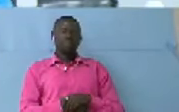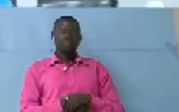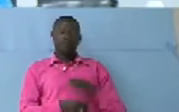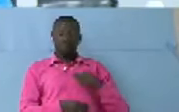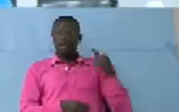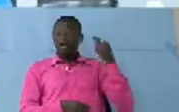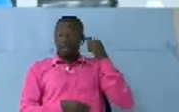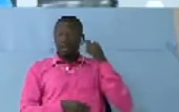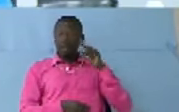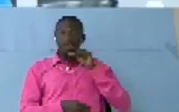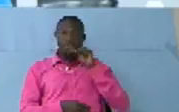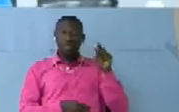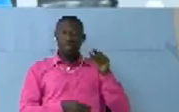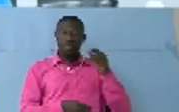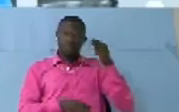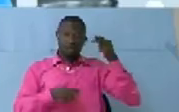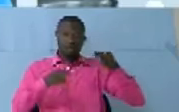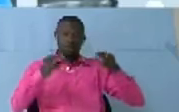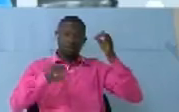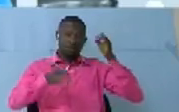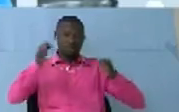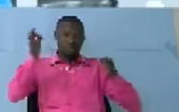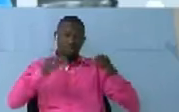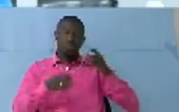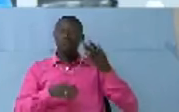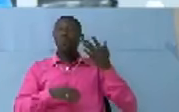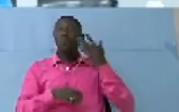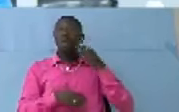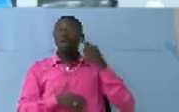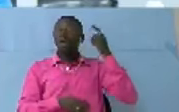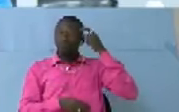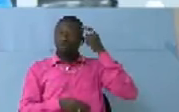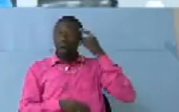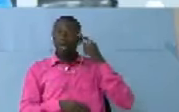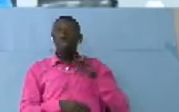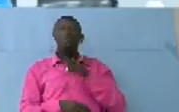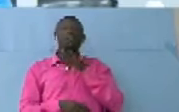I heard his name at the court, and then that was when I realized that these